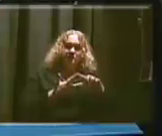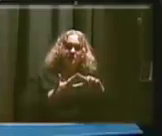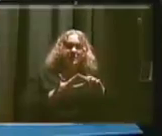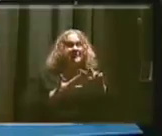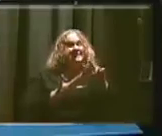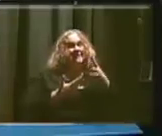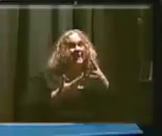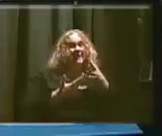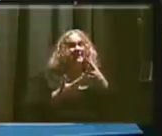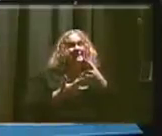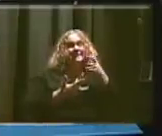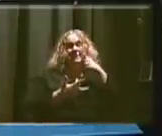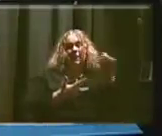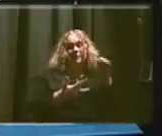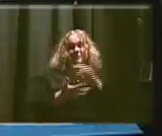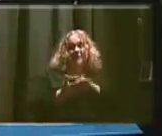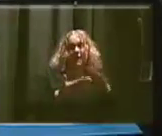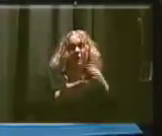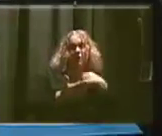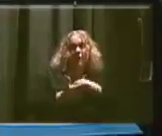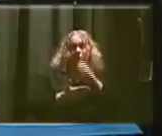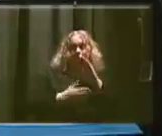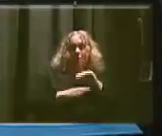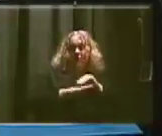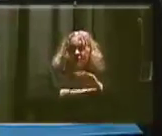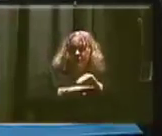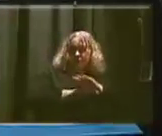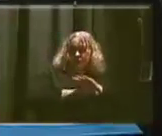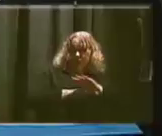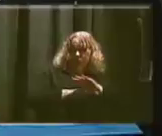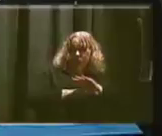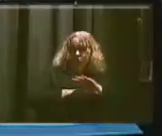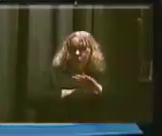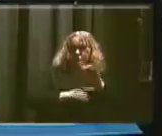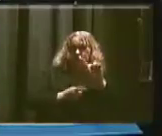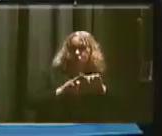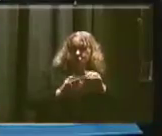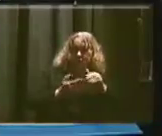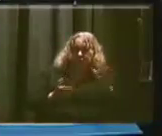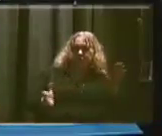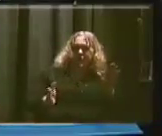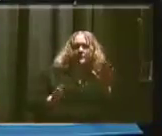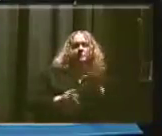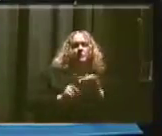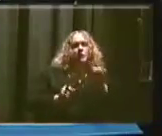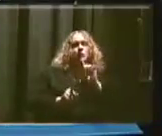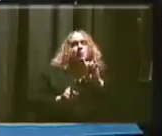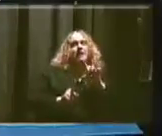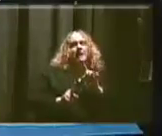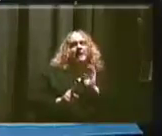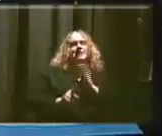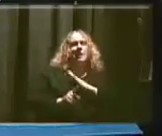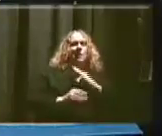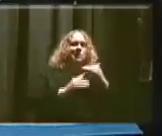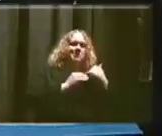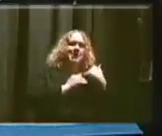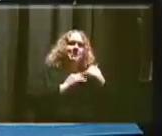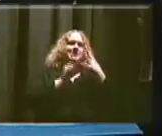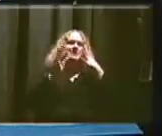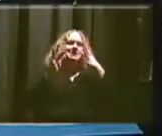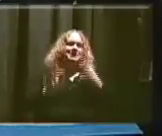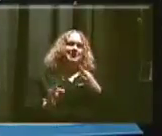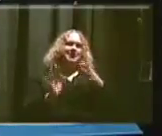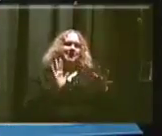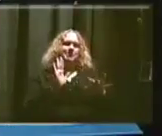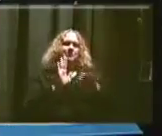with the public, in fact, it is our responsibility to decide on the